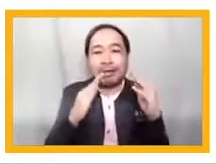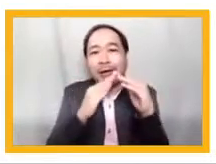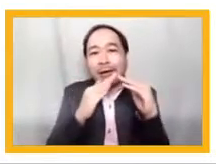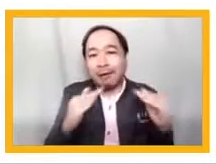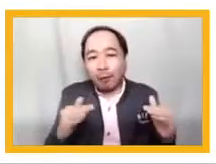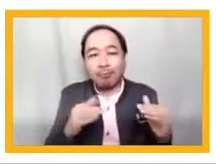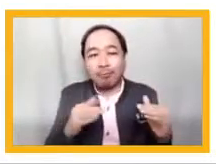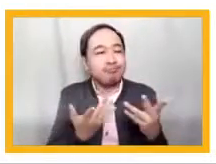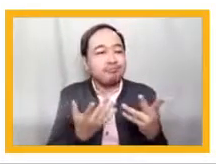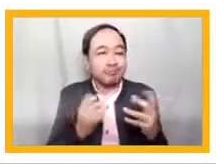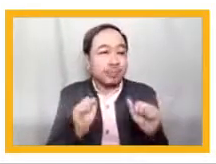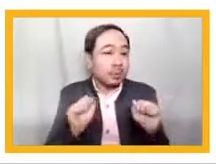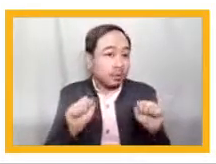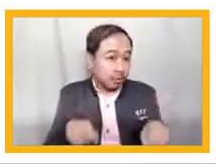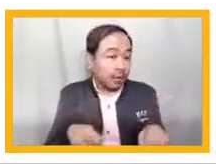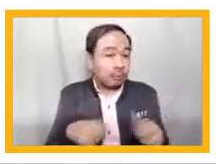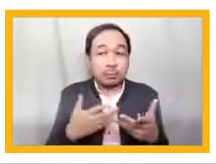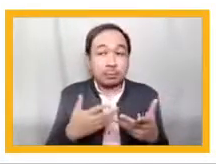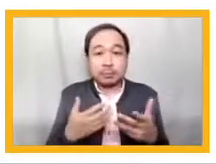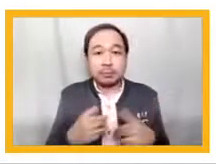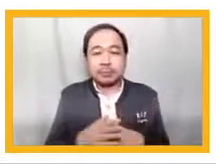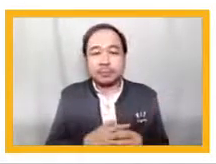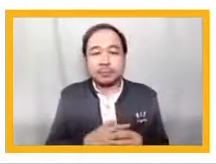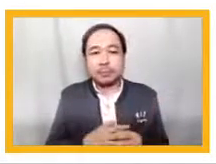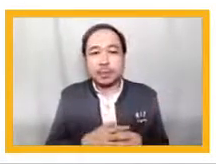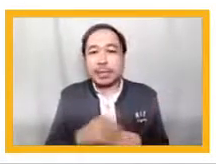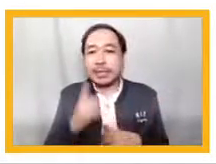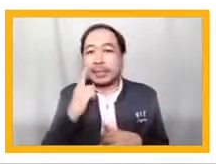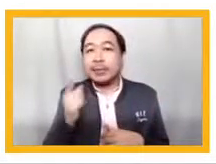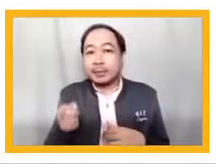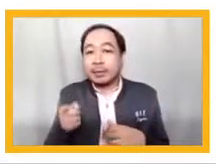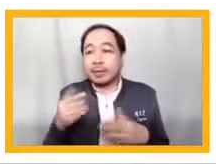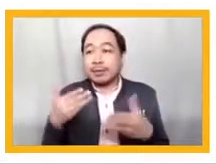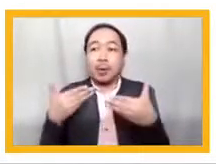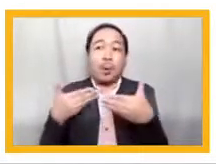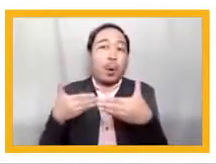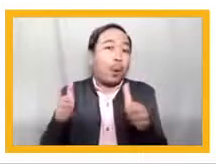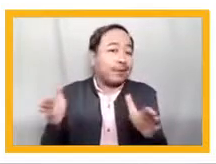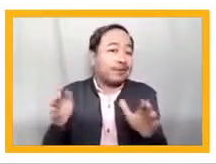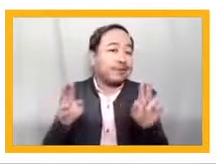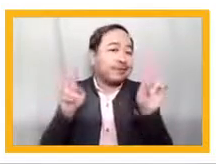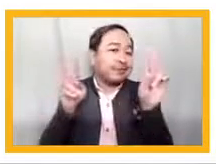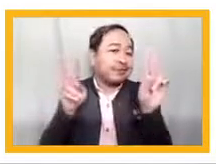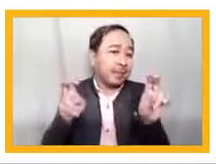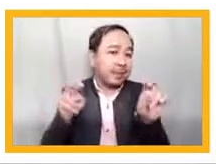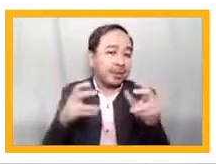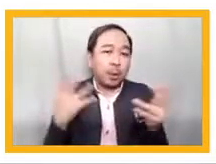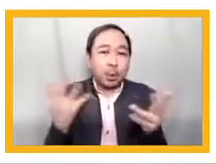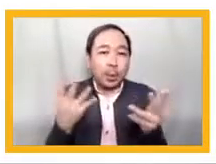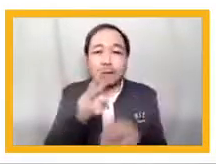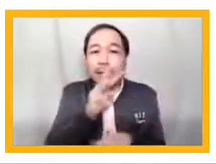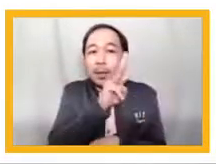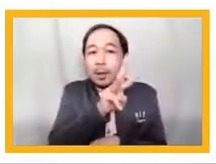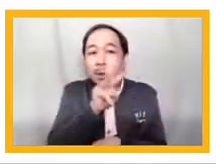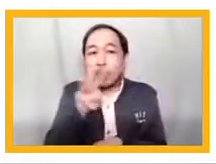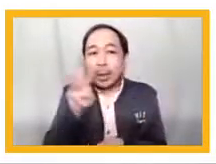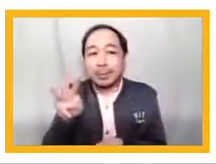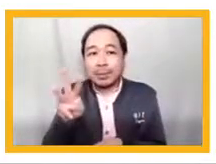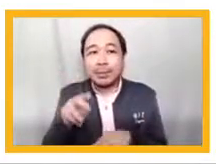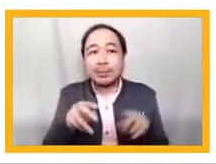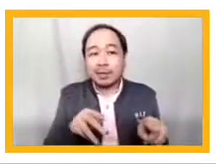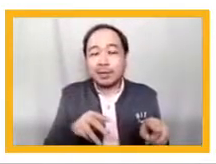some open learning program is also public on website from the kid